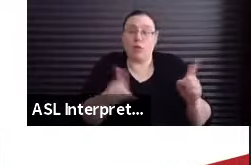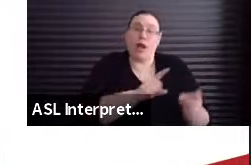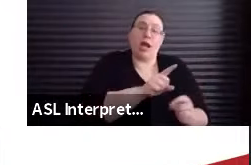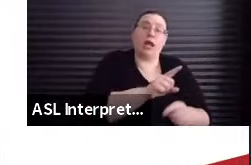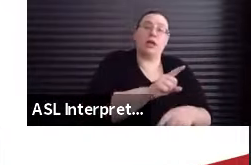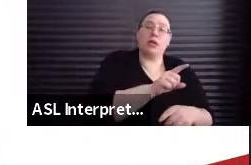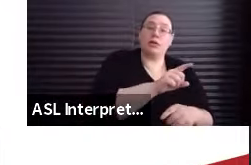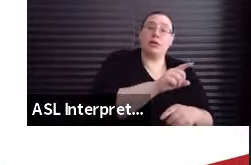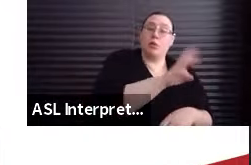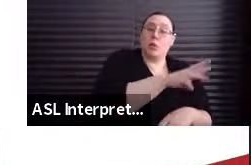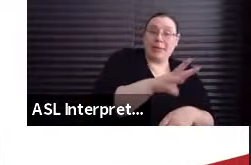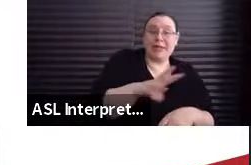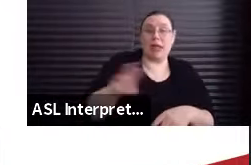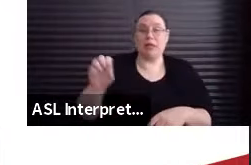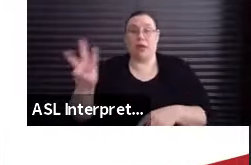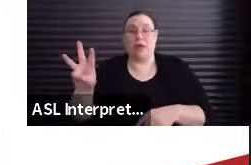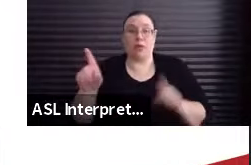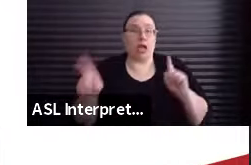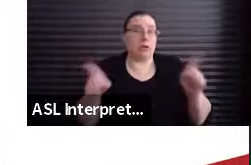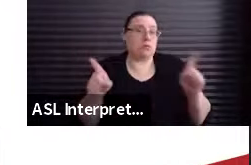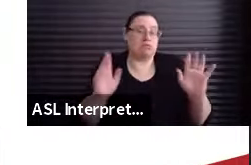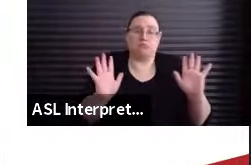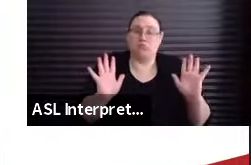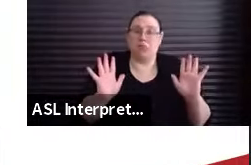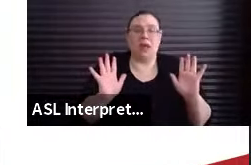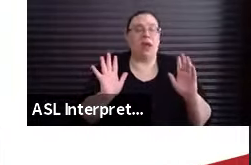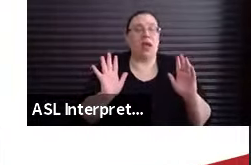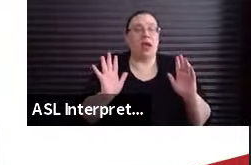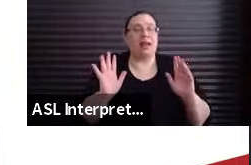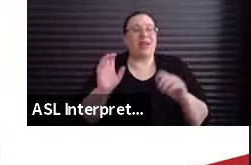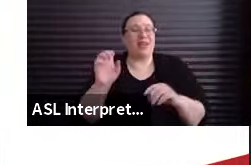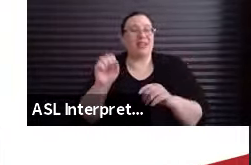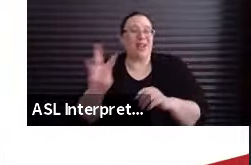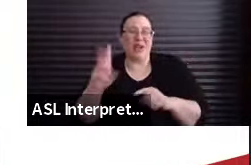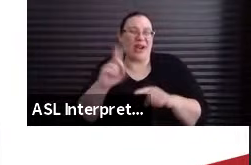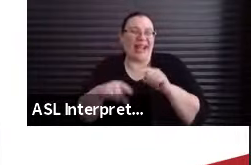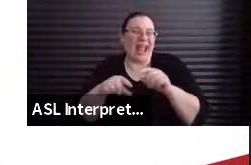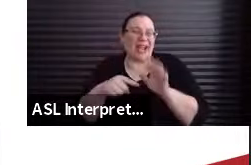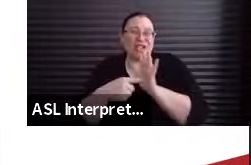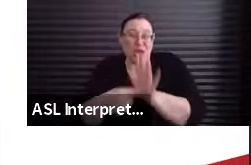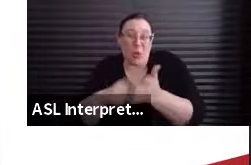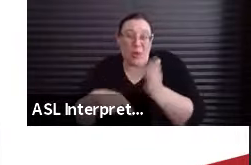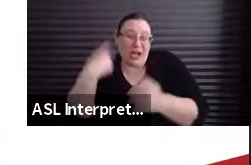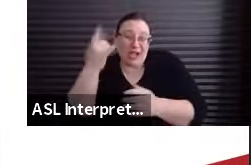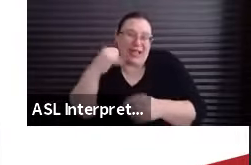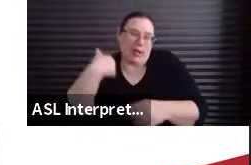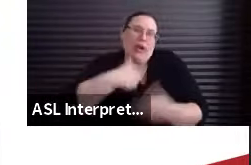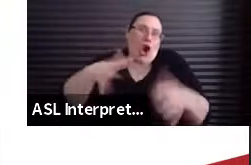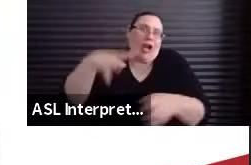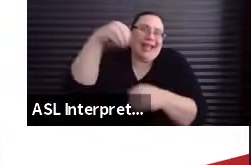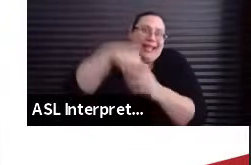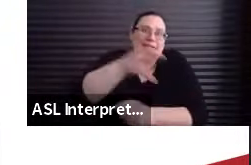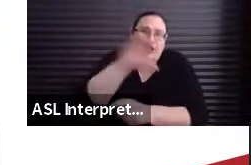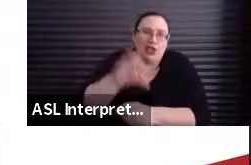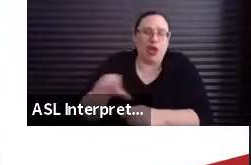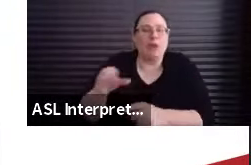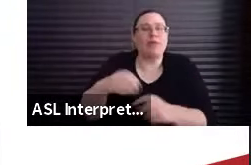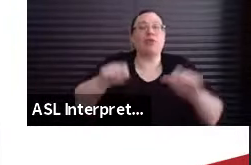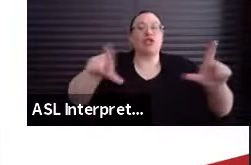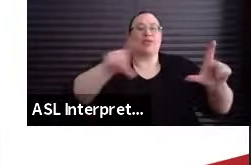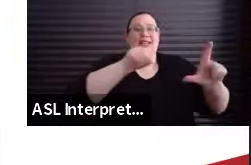software. Now, I can't take you step by step in the software since we're actually in Zoom right now. So I made some screenshots to make it